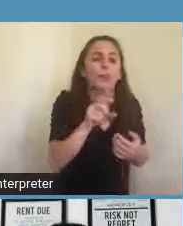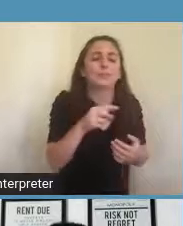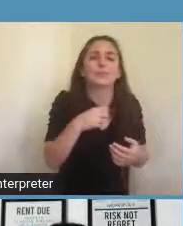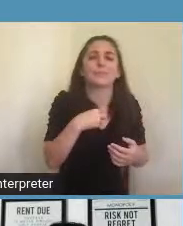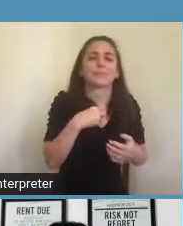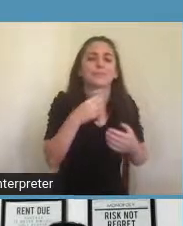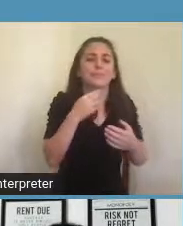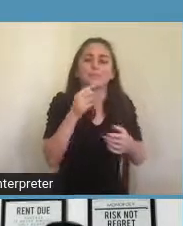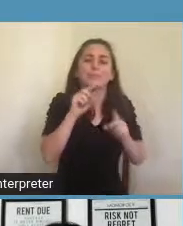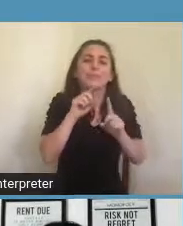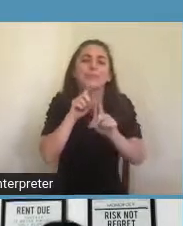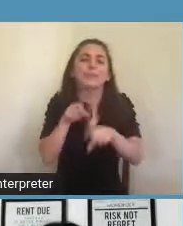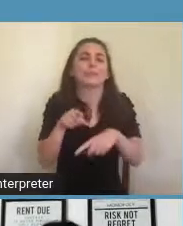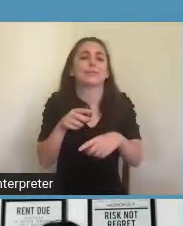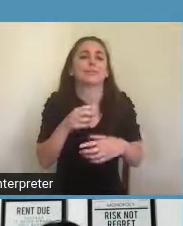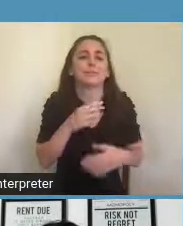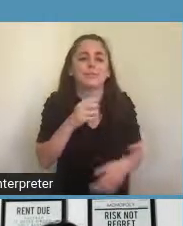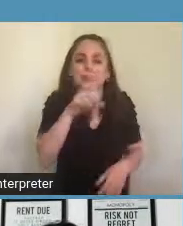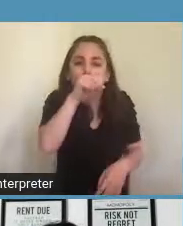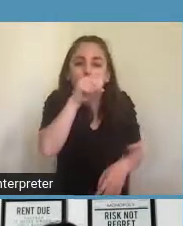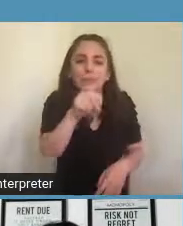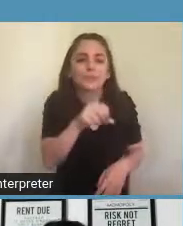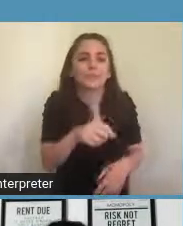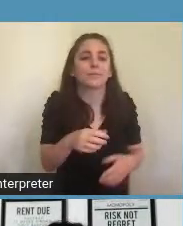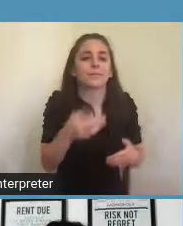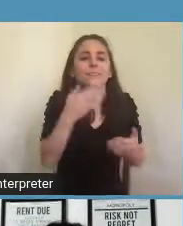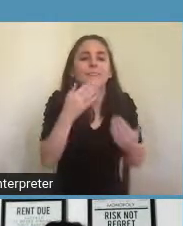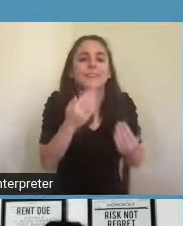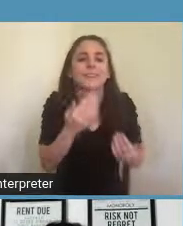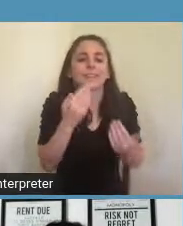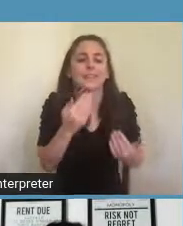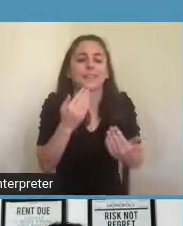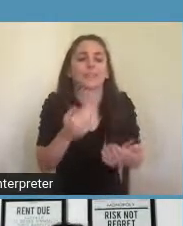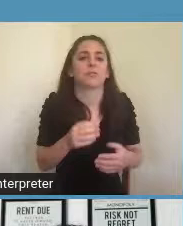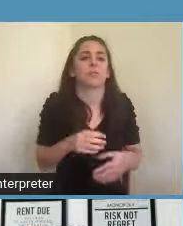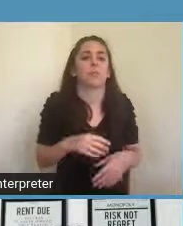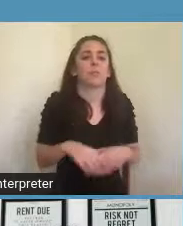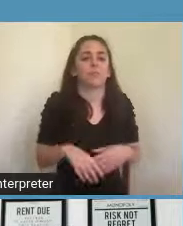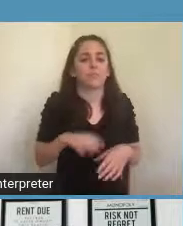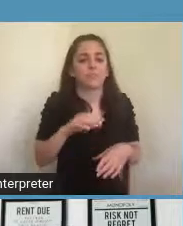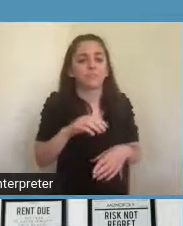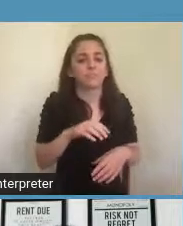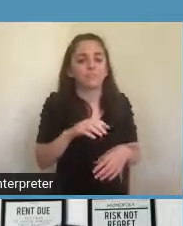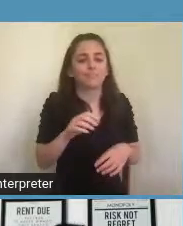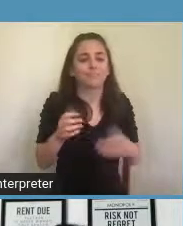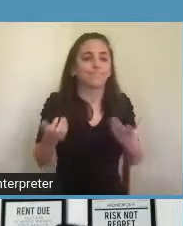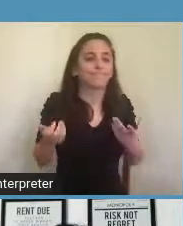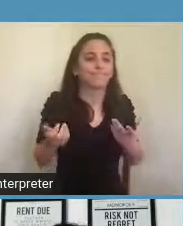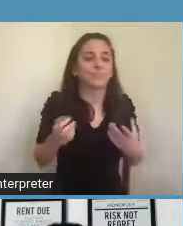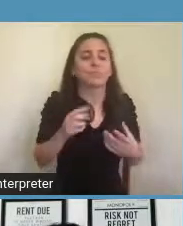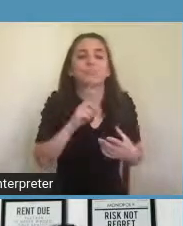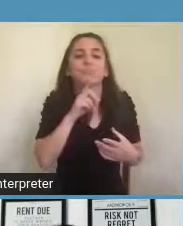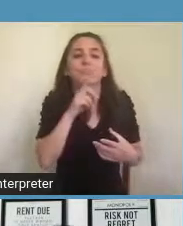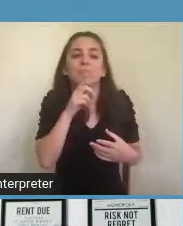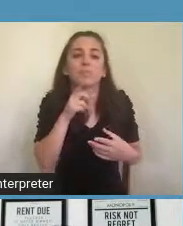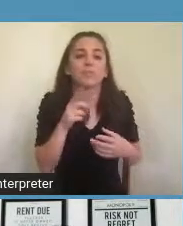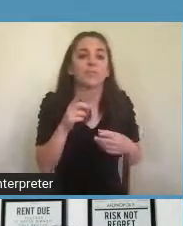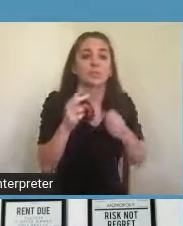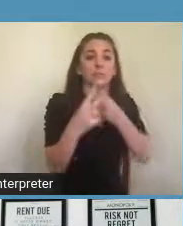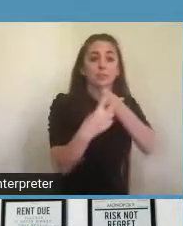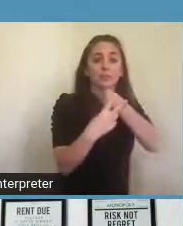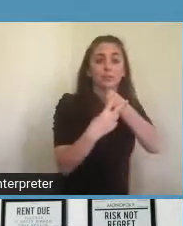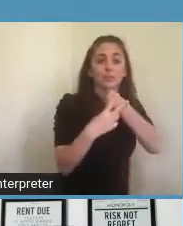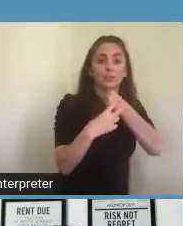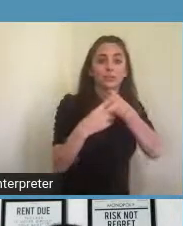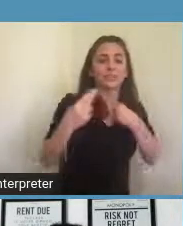you. Thank you for committing your careers and your lives to preserving our history, to